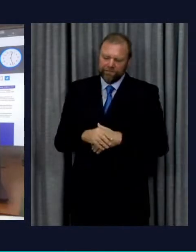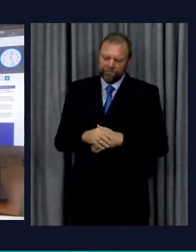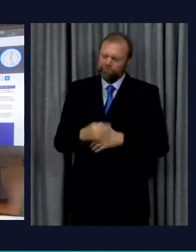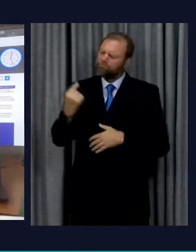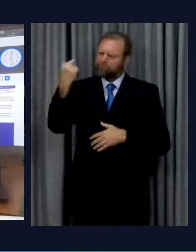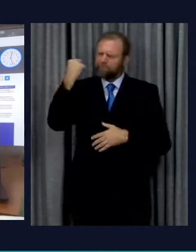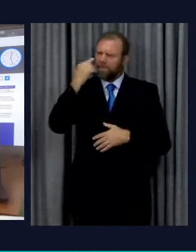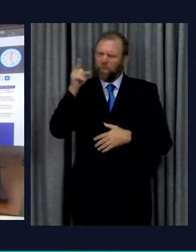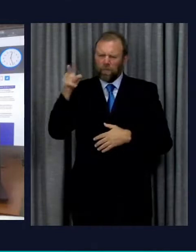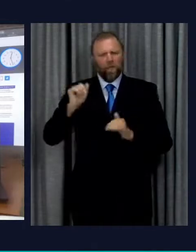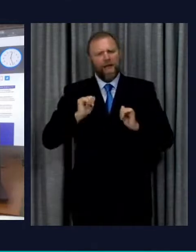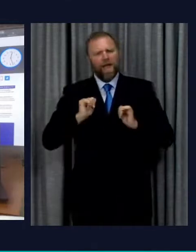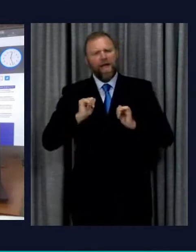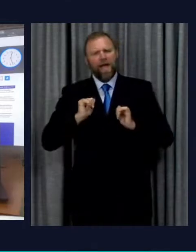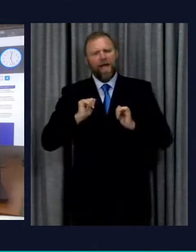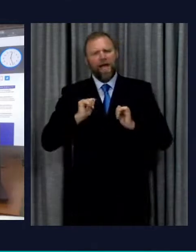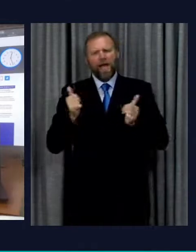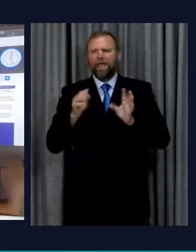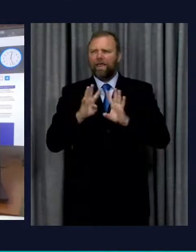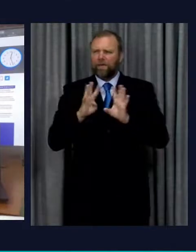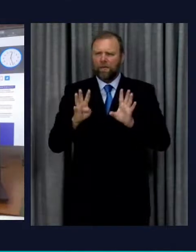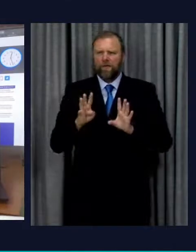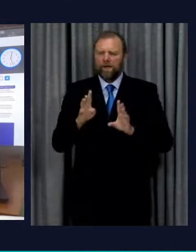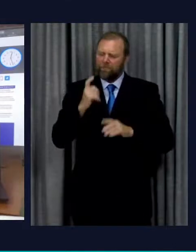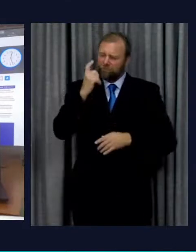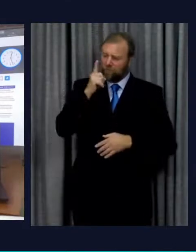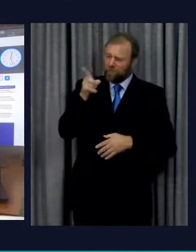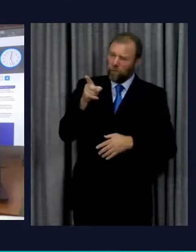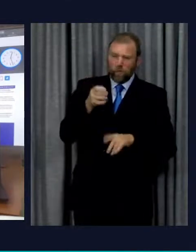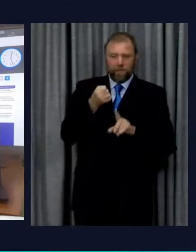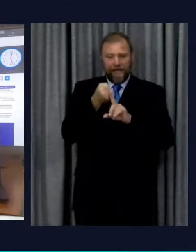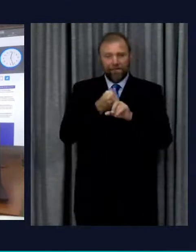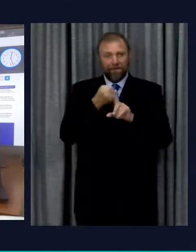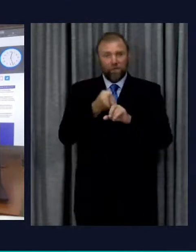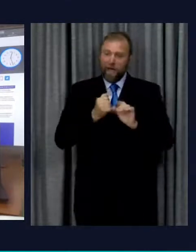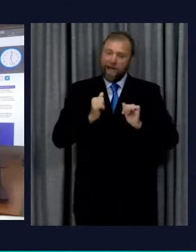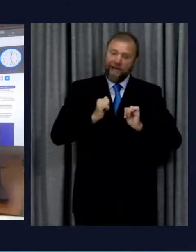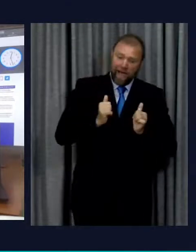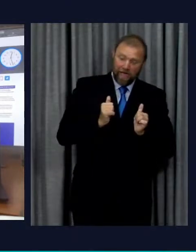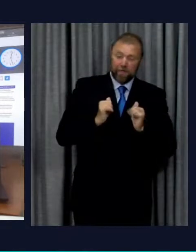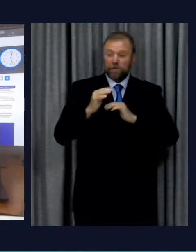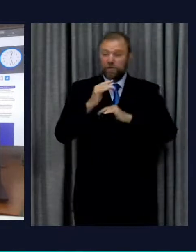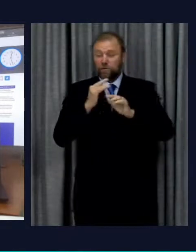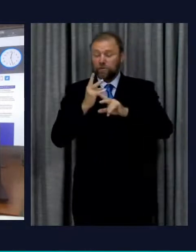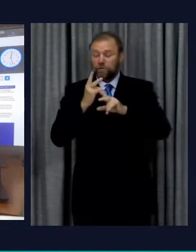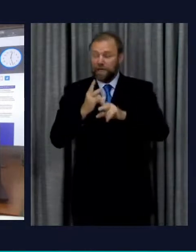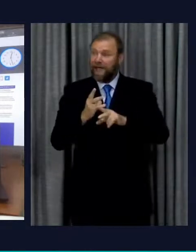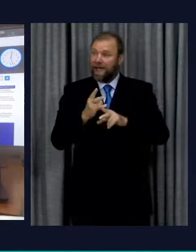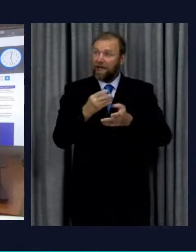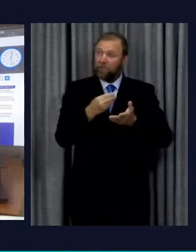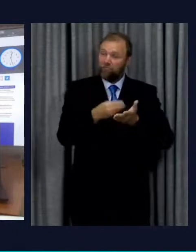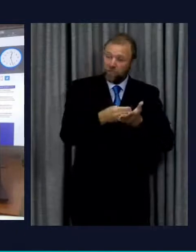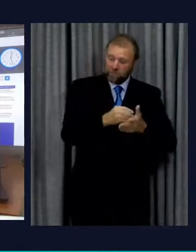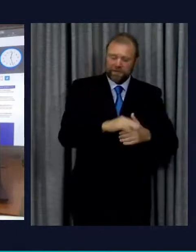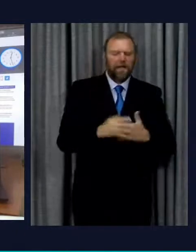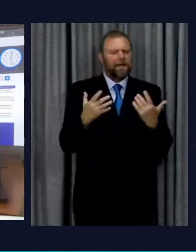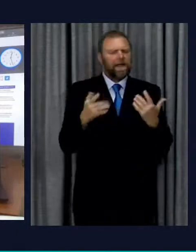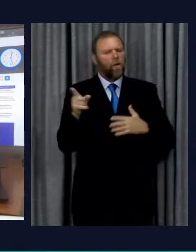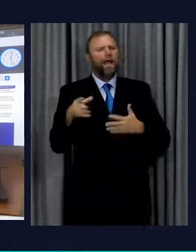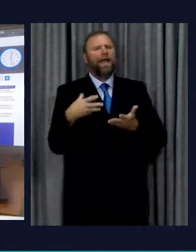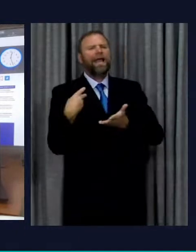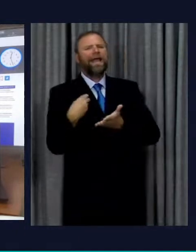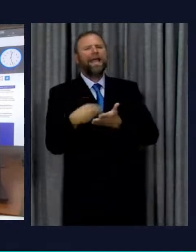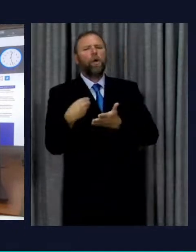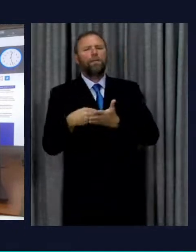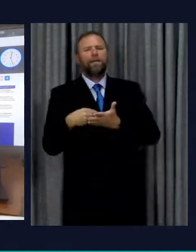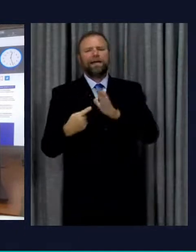would presumably advocate within the Welsh Government for health and social care resources. Now, as Economy Minister, your priority has no